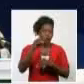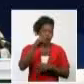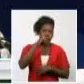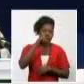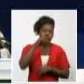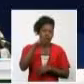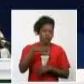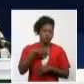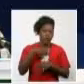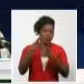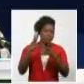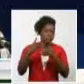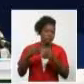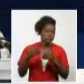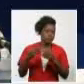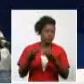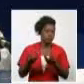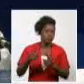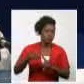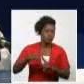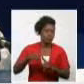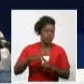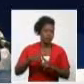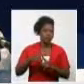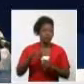40 account for